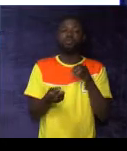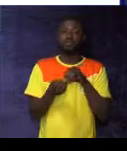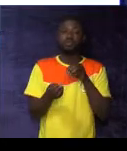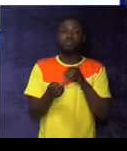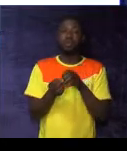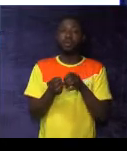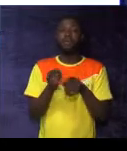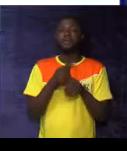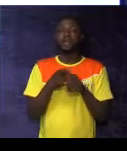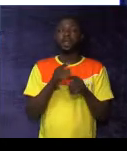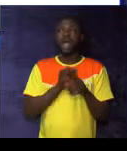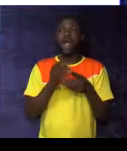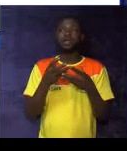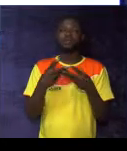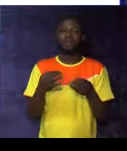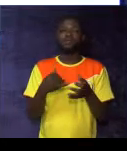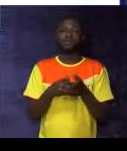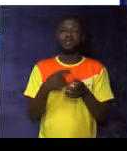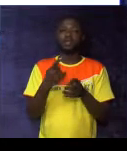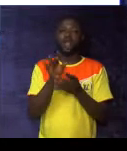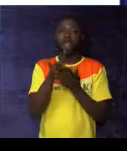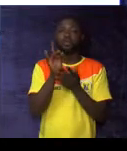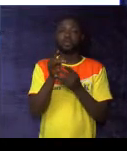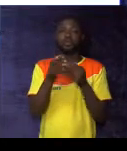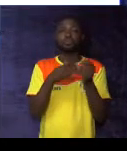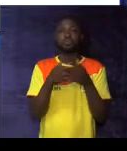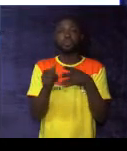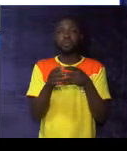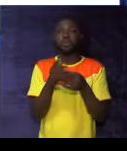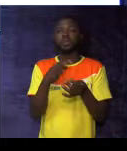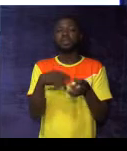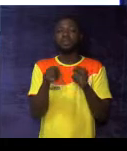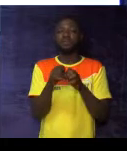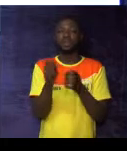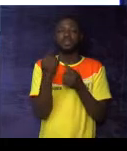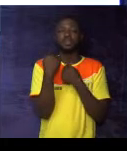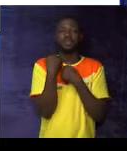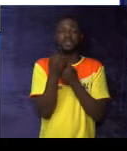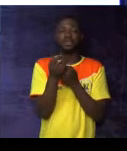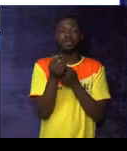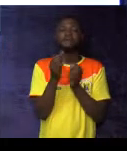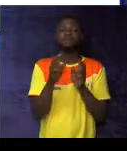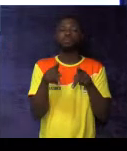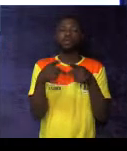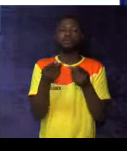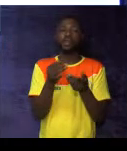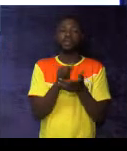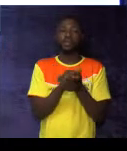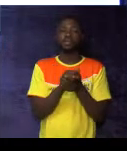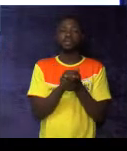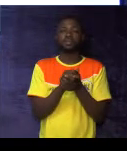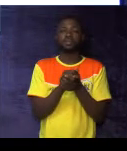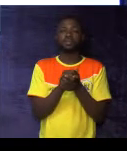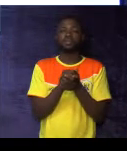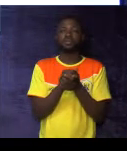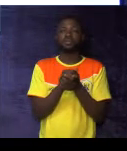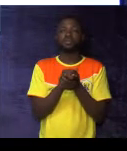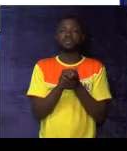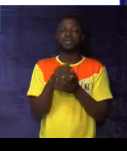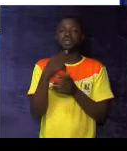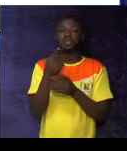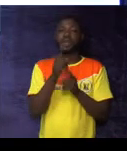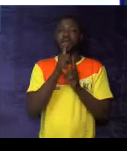it. The option though, even, since, provide